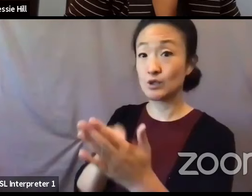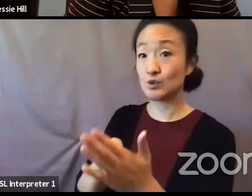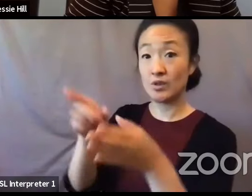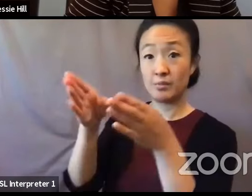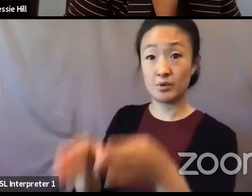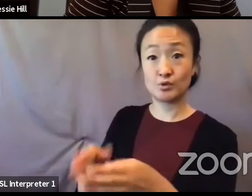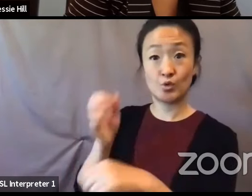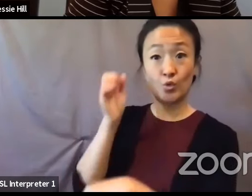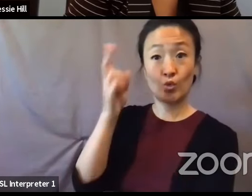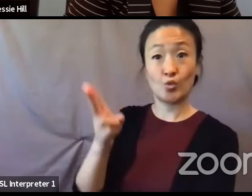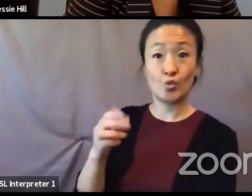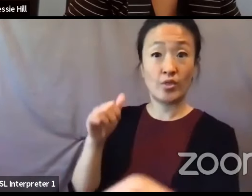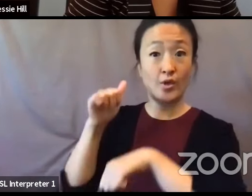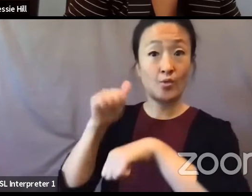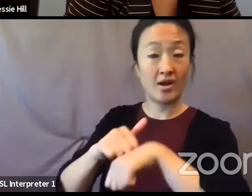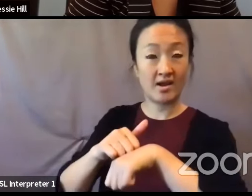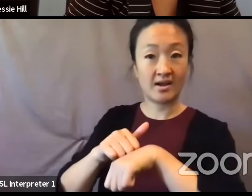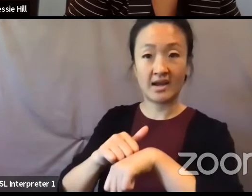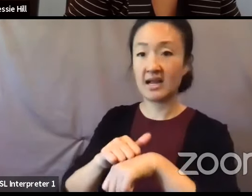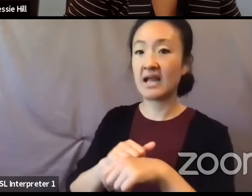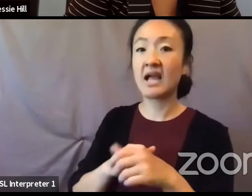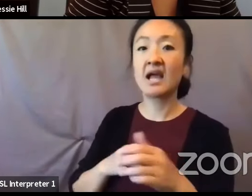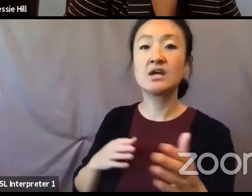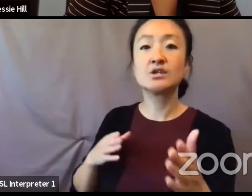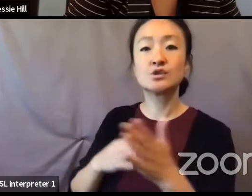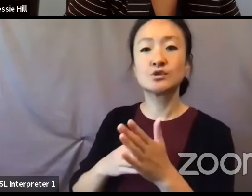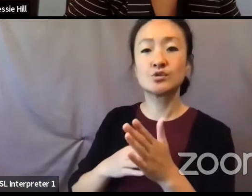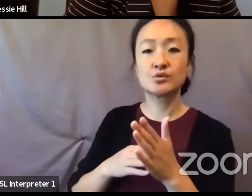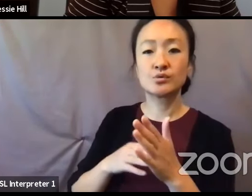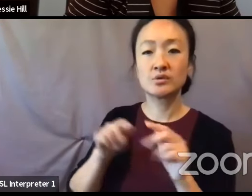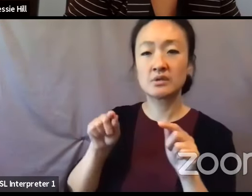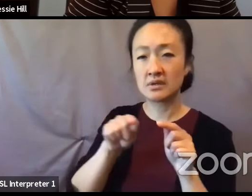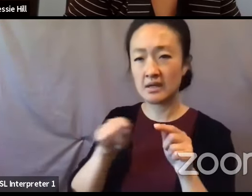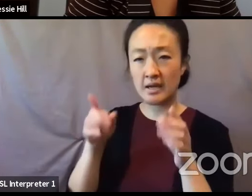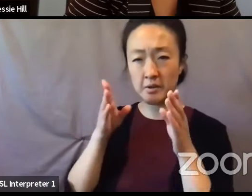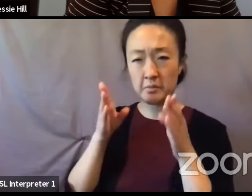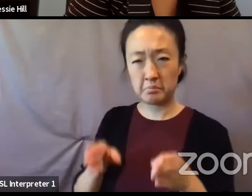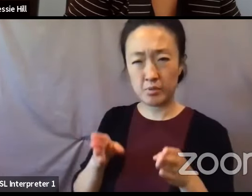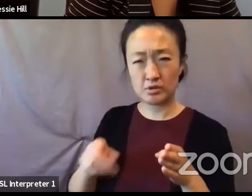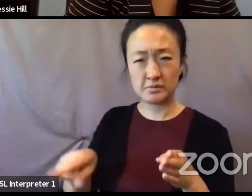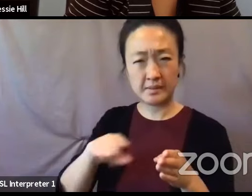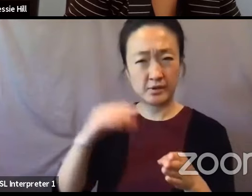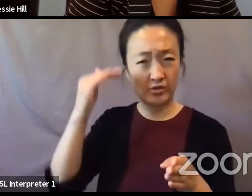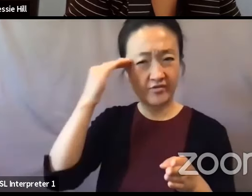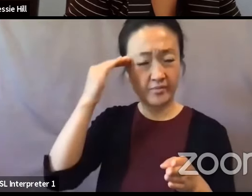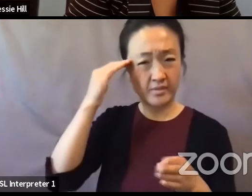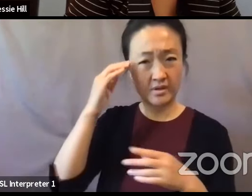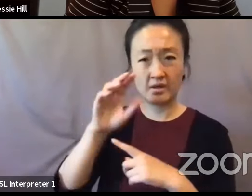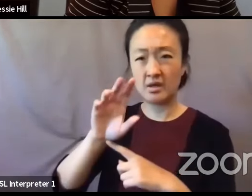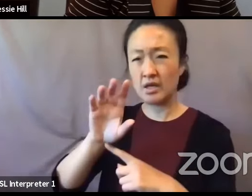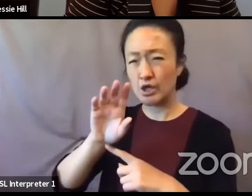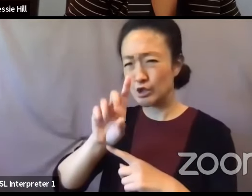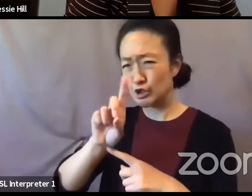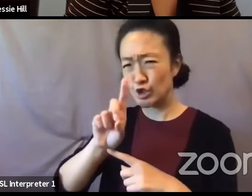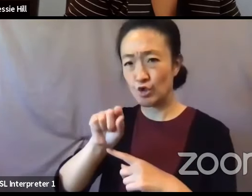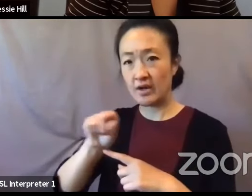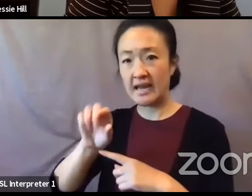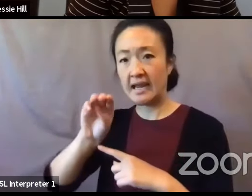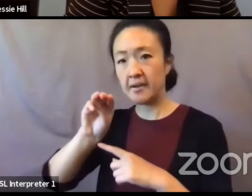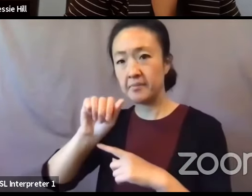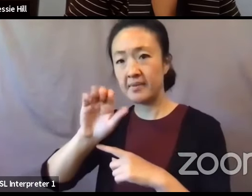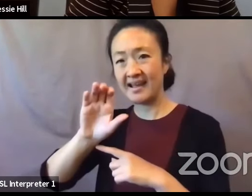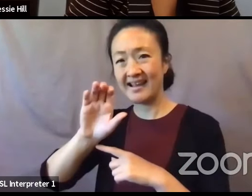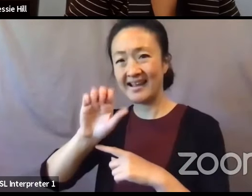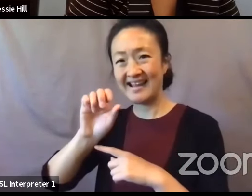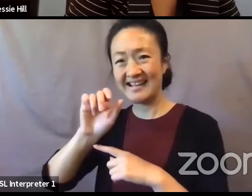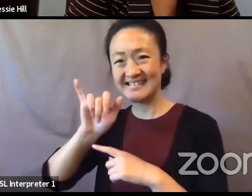He rather sued DeRay McKesson, who some viewers may be familiar with, and the organizers of the protests,